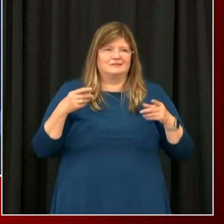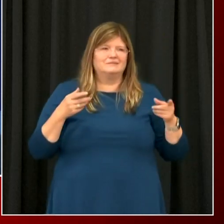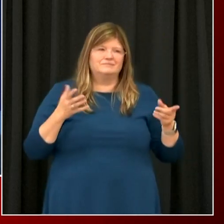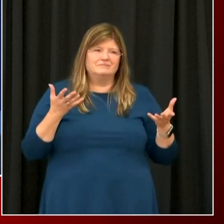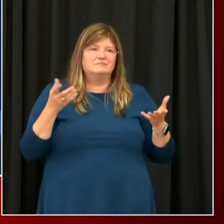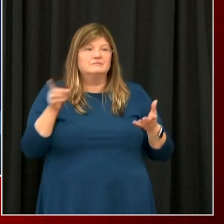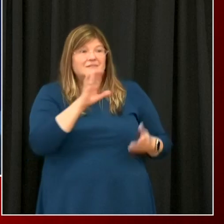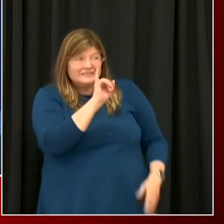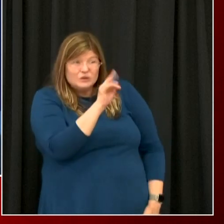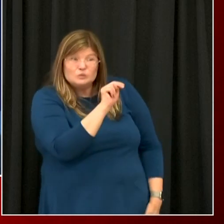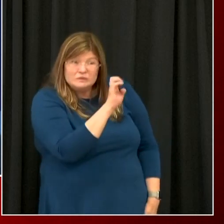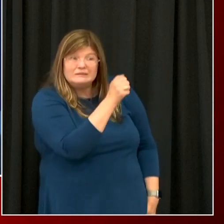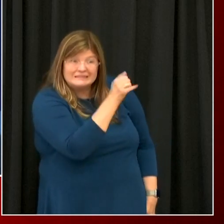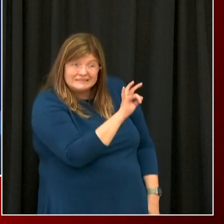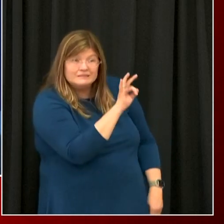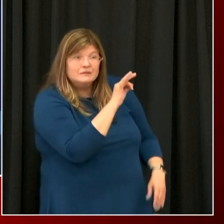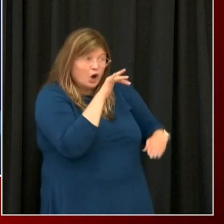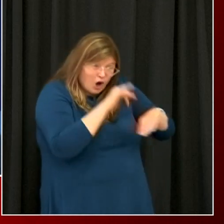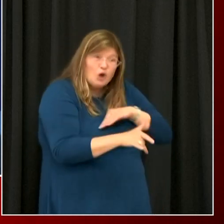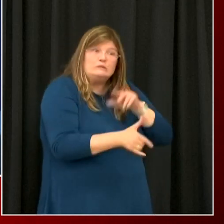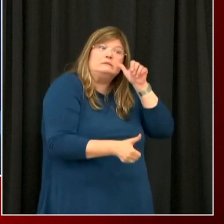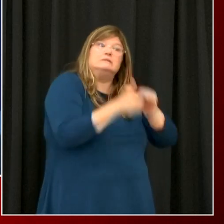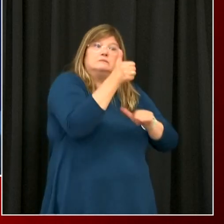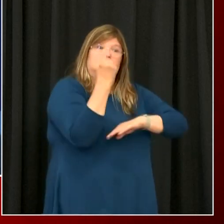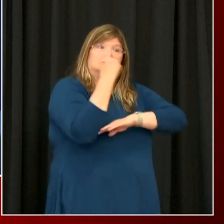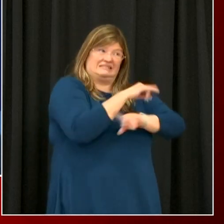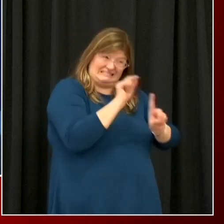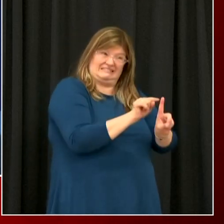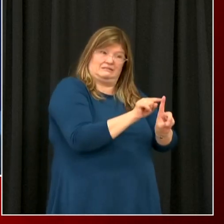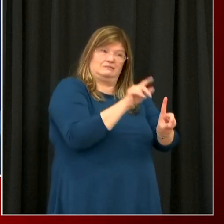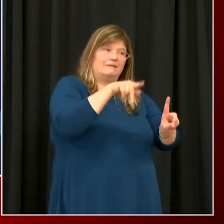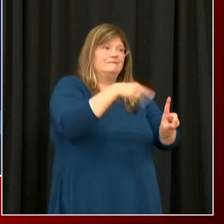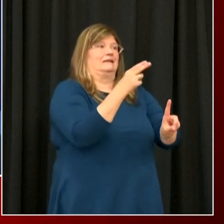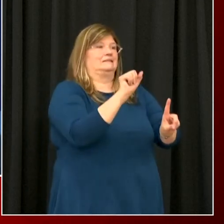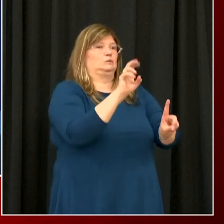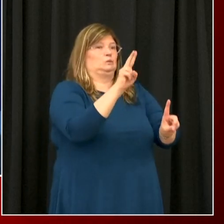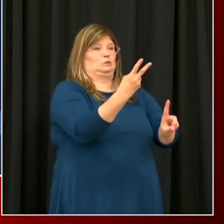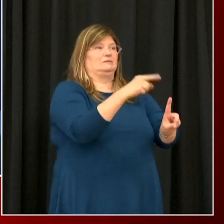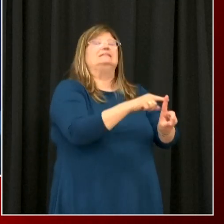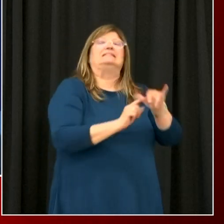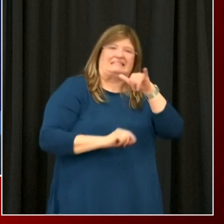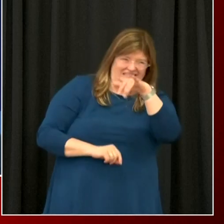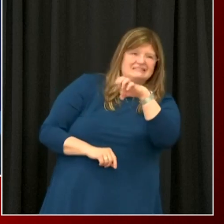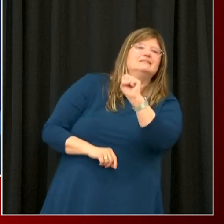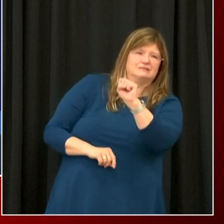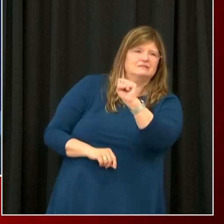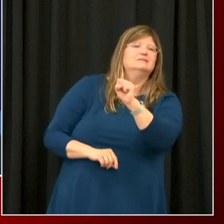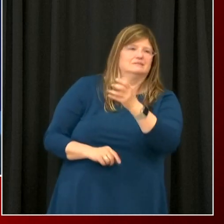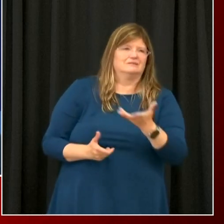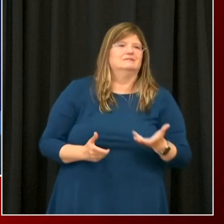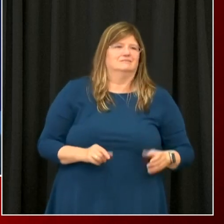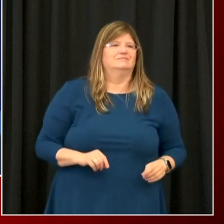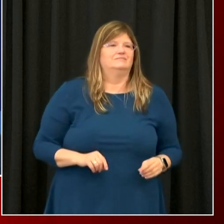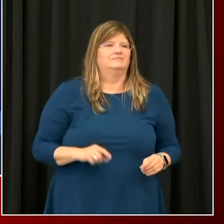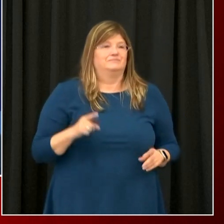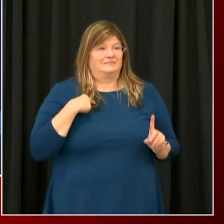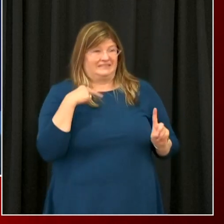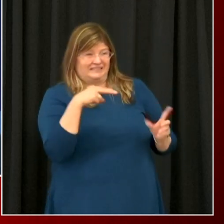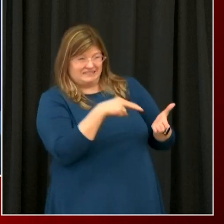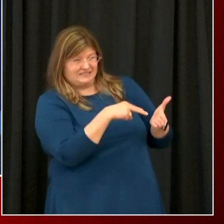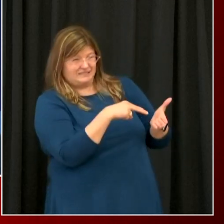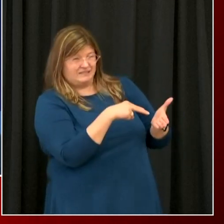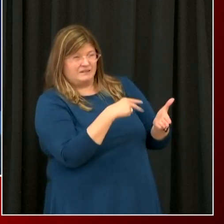That is correct. Okay, so then if I look at this, the metrics that you have, and you have 1, 2, 3, 4, it looks like 5 white lines there that we're